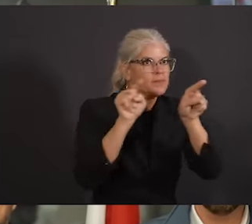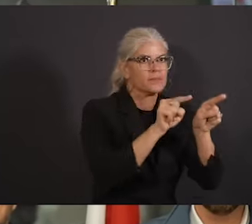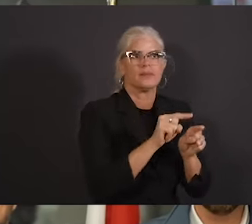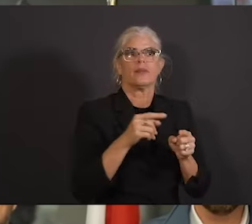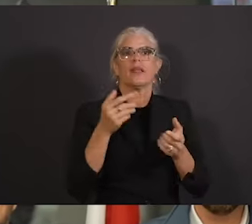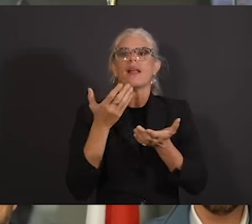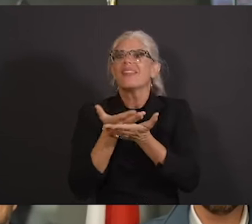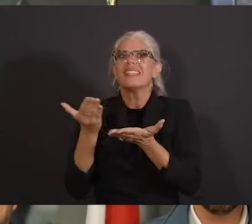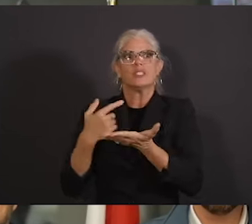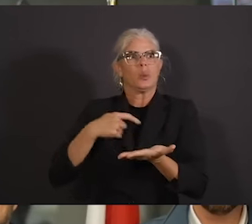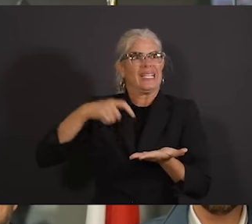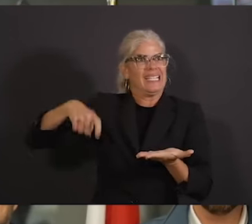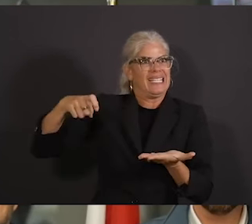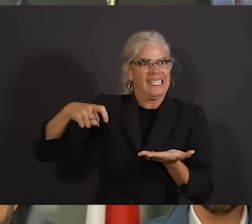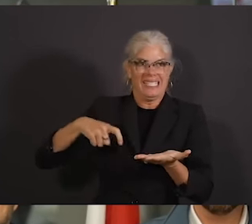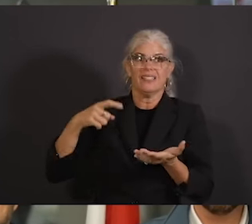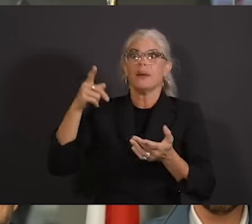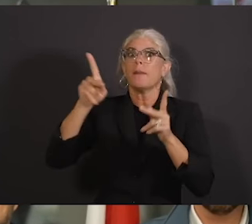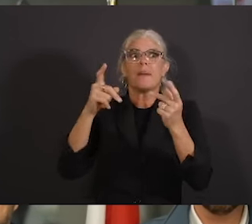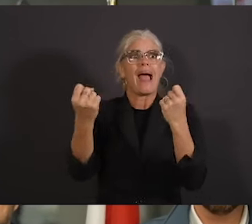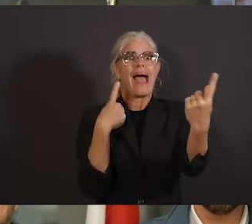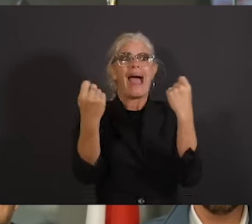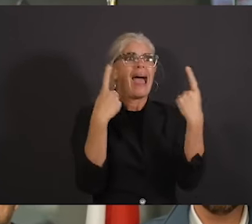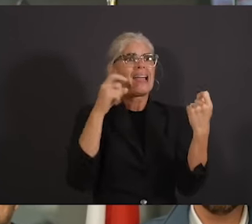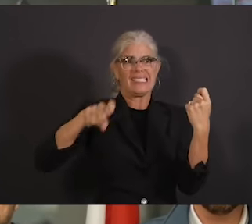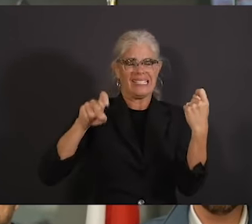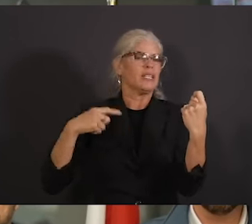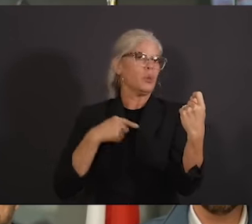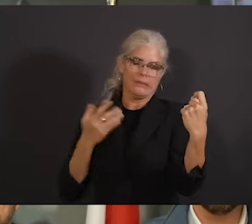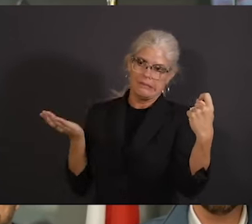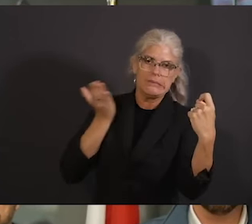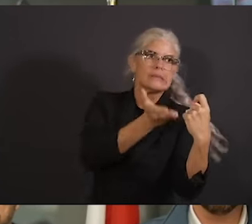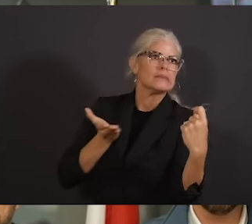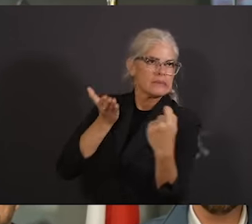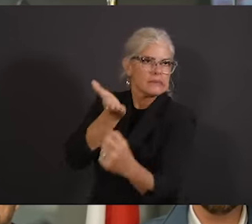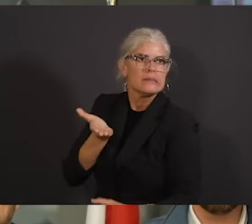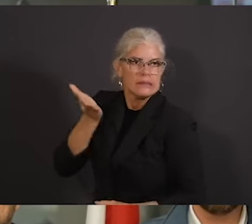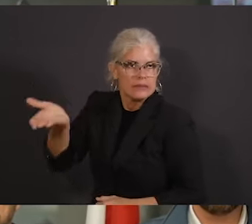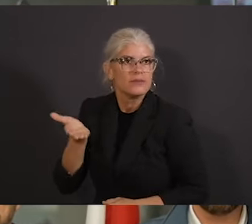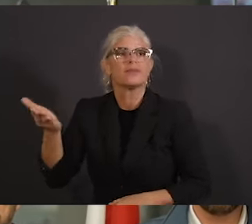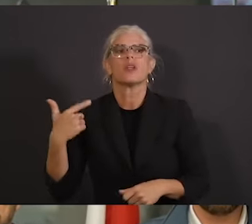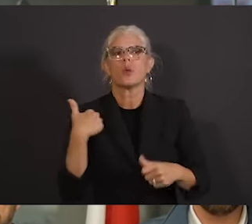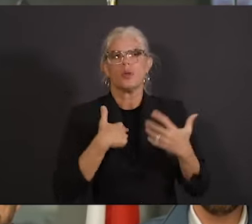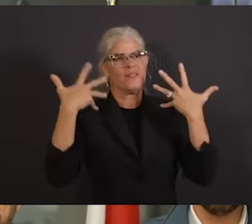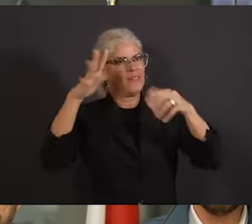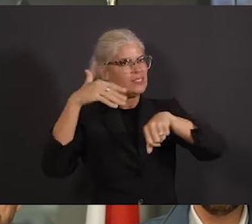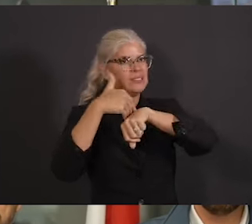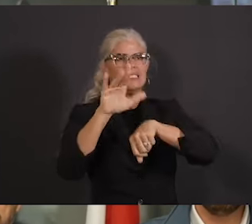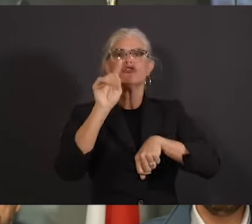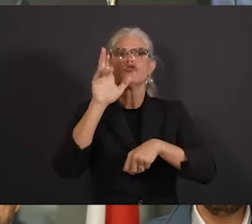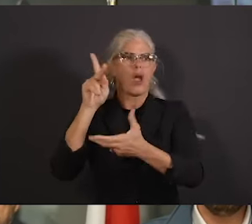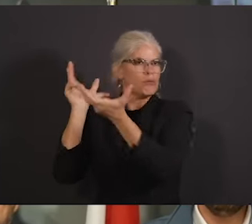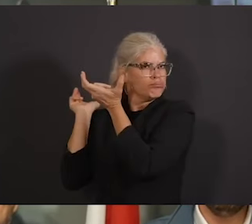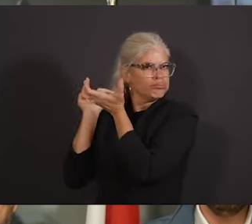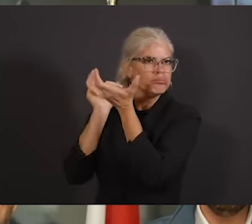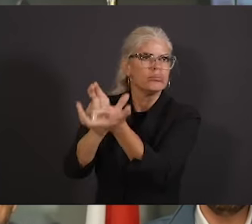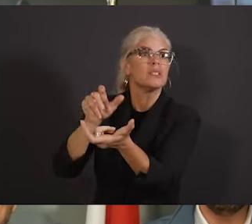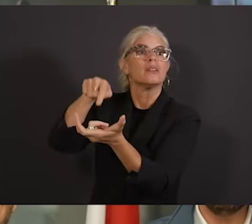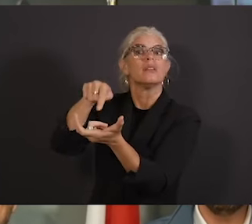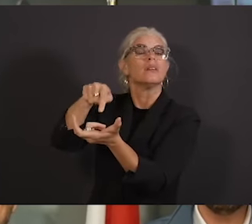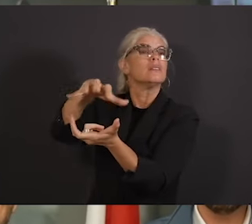from communities as we prepare for the impacts. We've already sent major truckloads of food and water to Central Florida